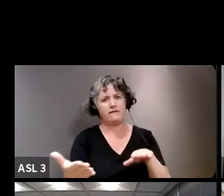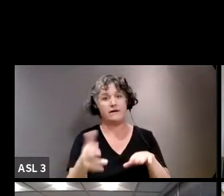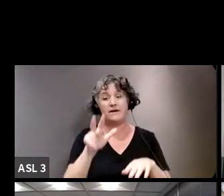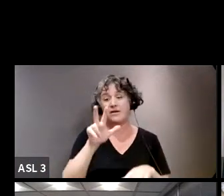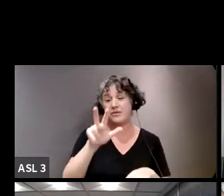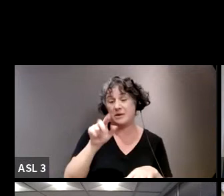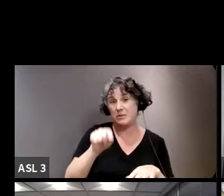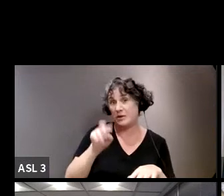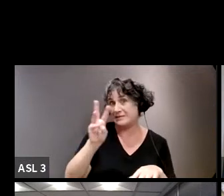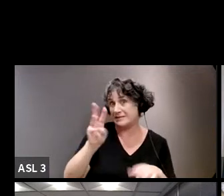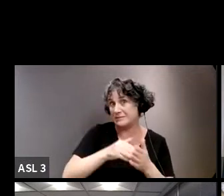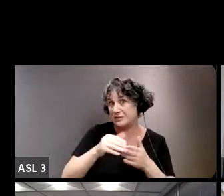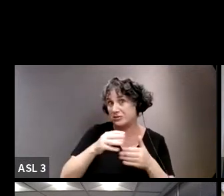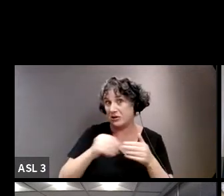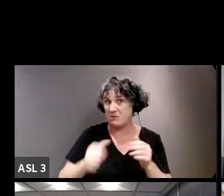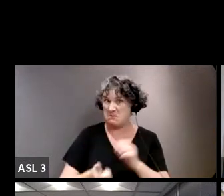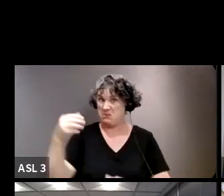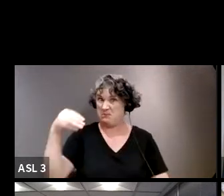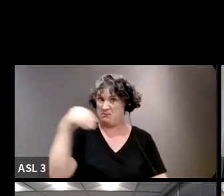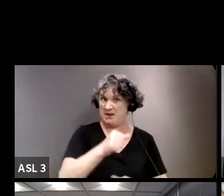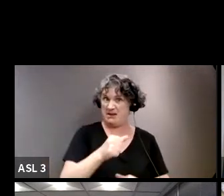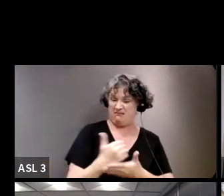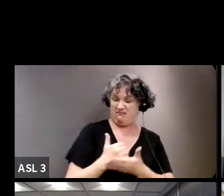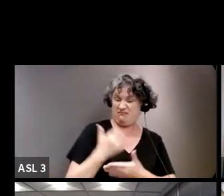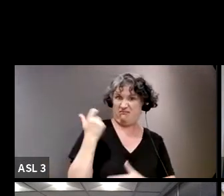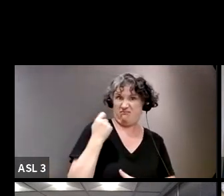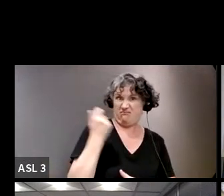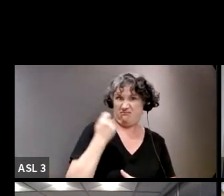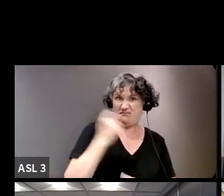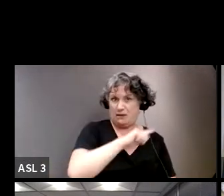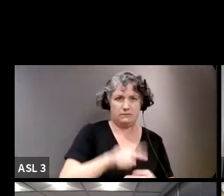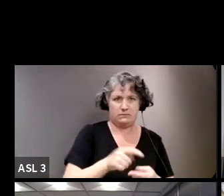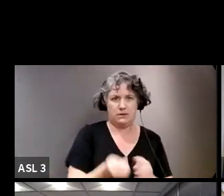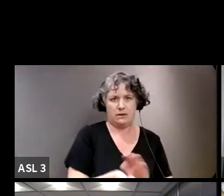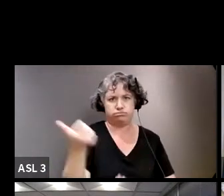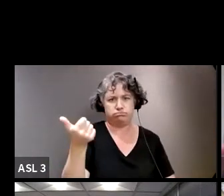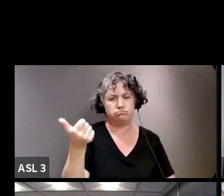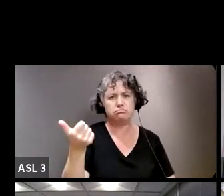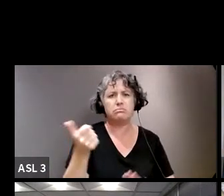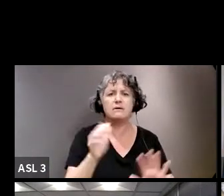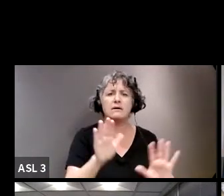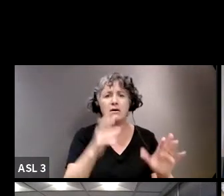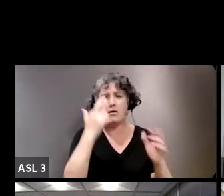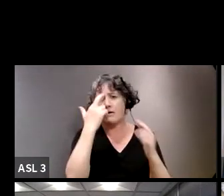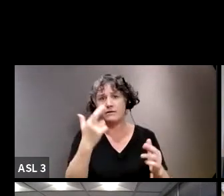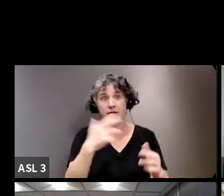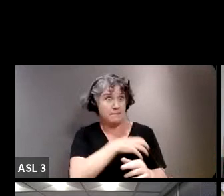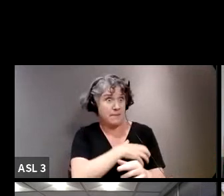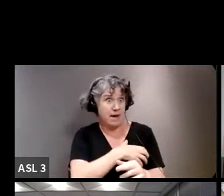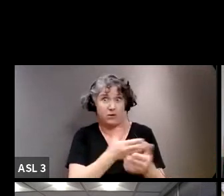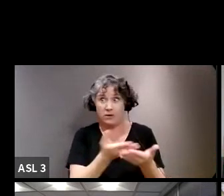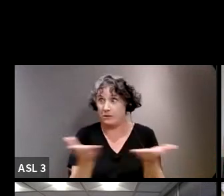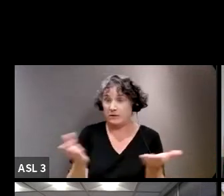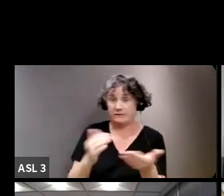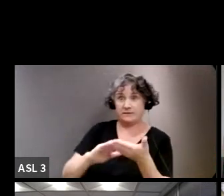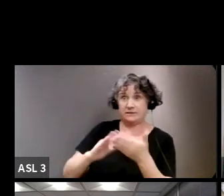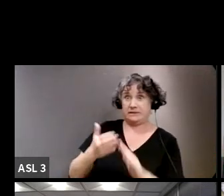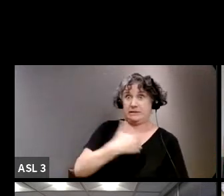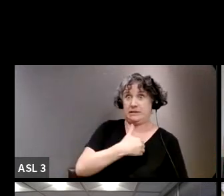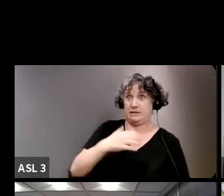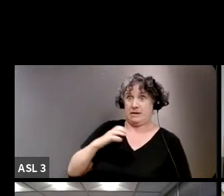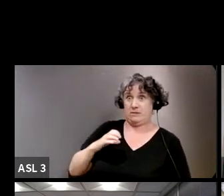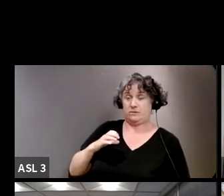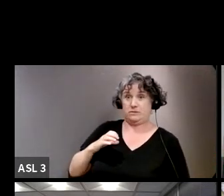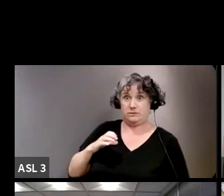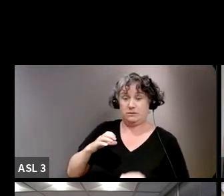million dollars that mostly paid their salaries could be reduced from this budget and hopefully at the power of the city council these funds redirected